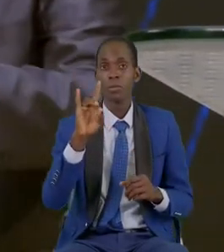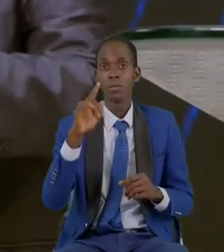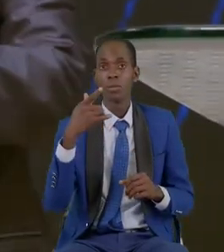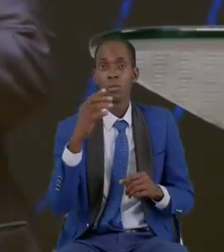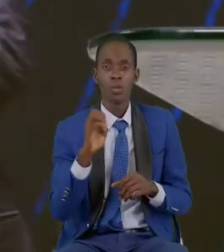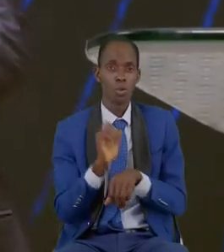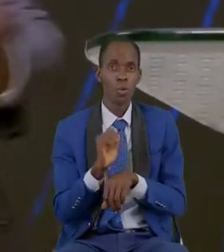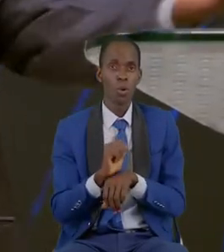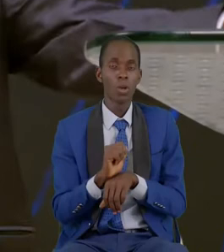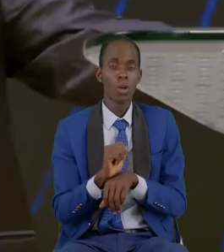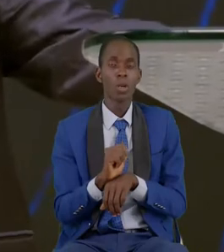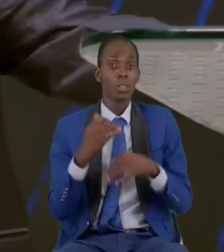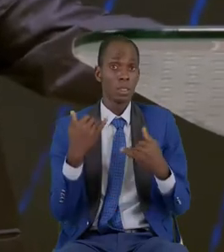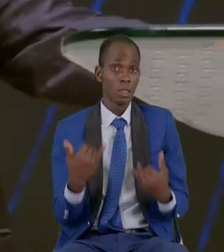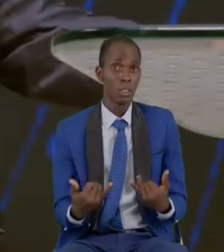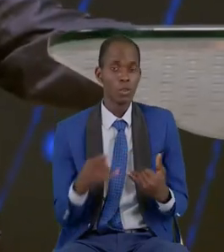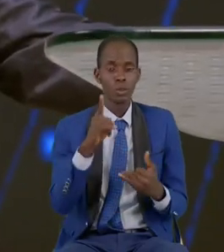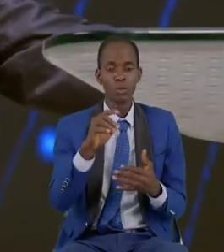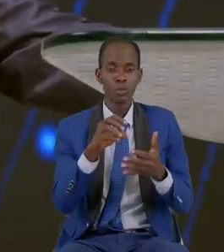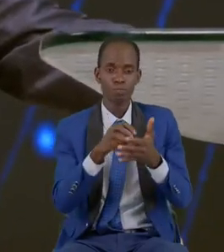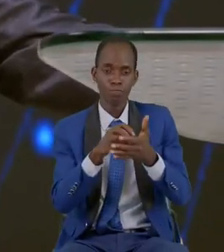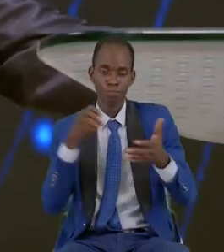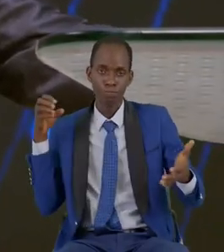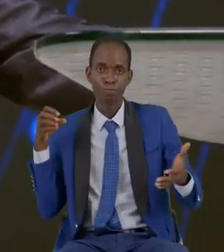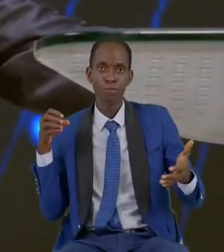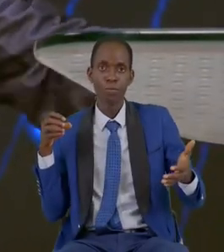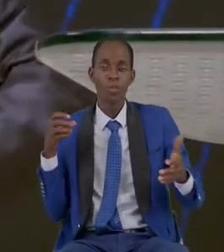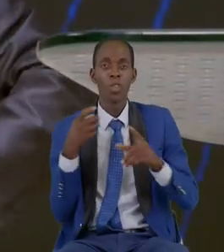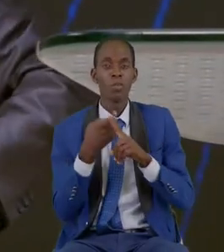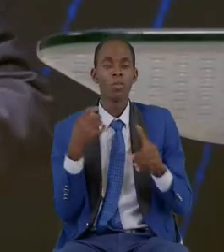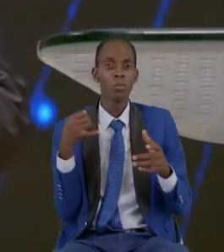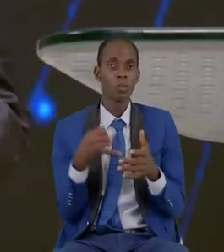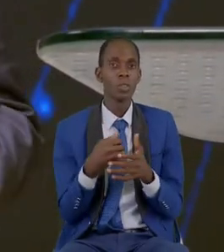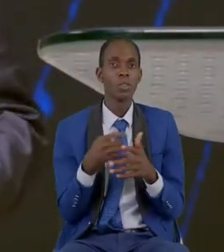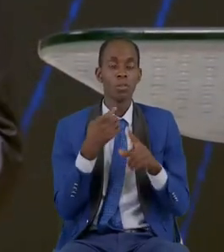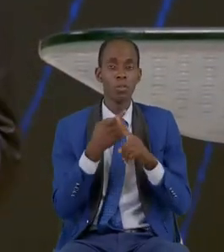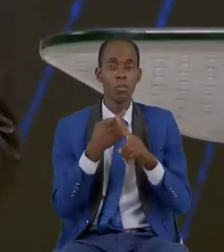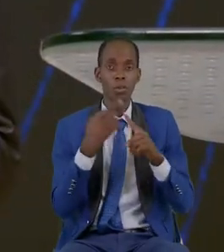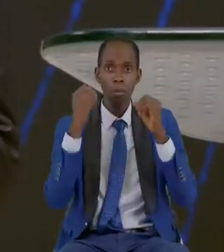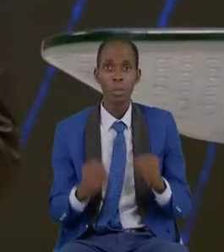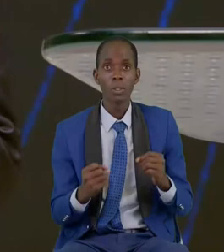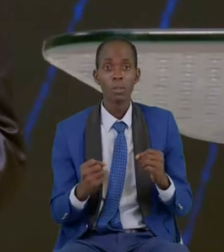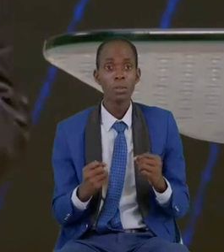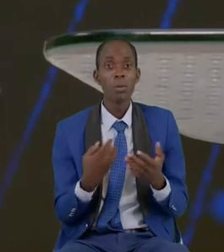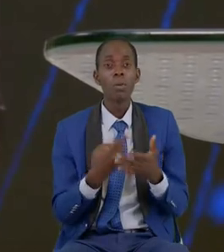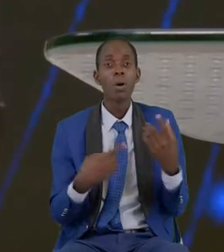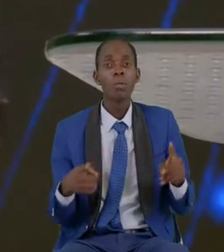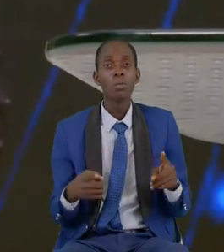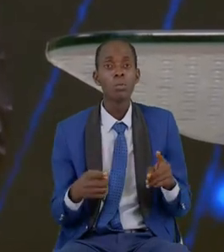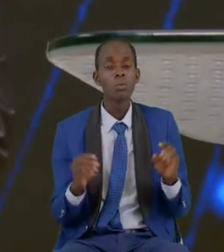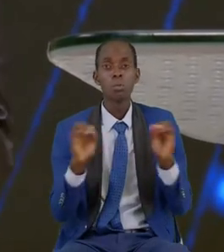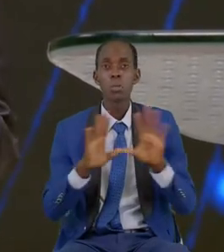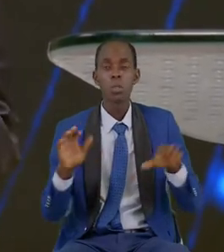now you disable the connection. When you disable the connection, nothing works. No